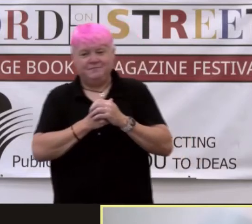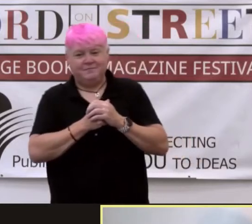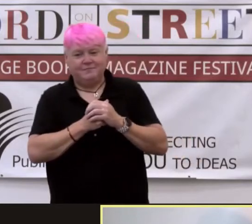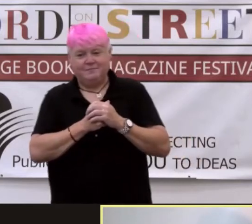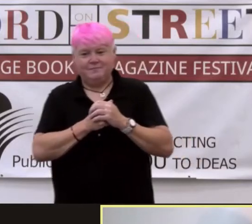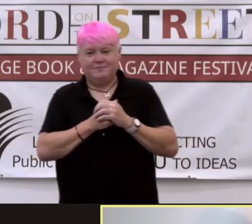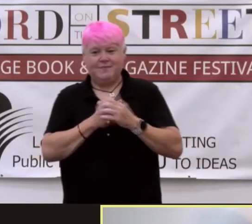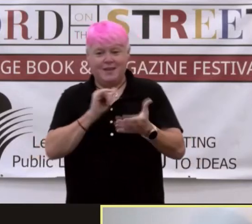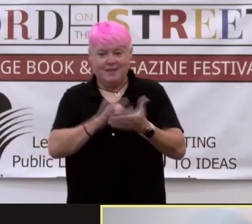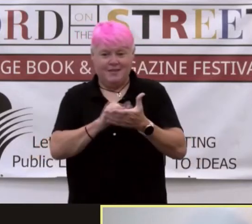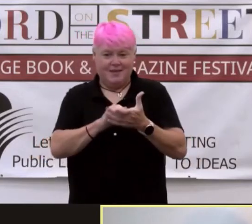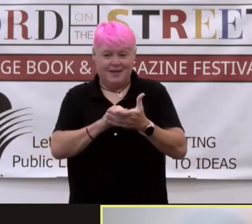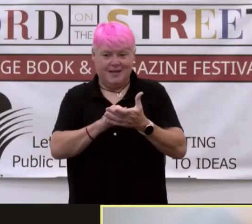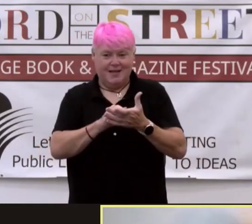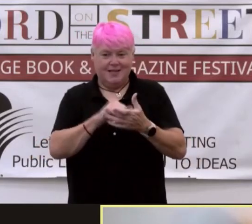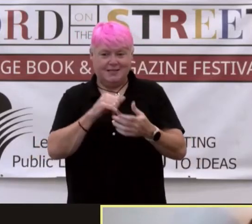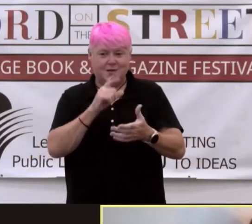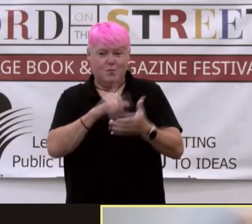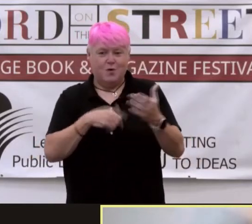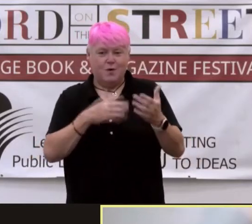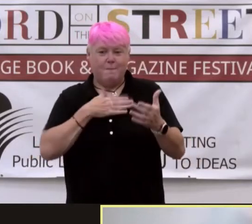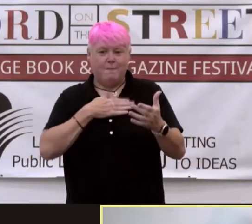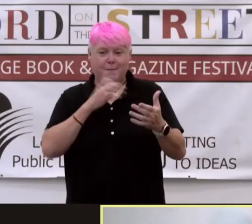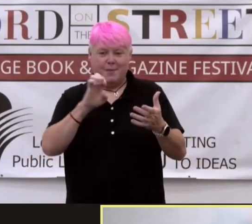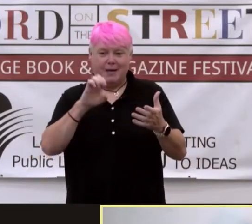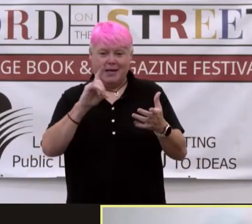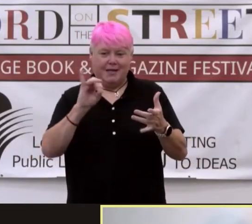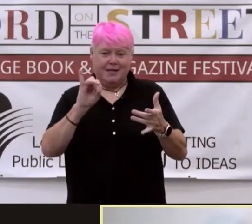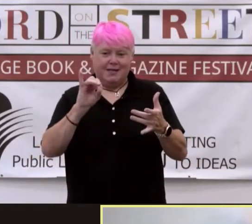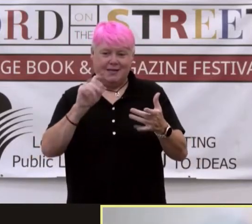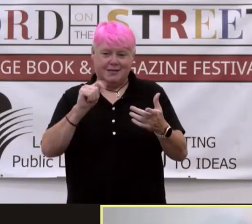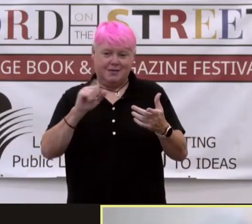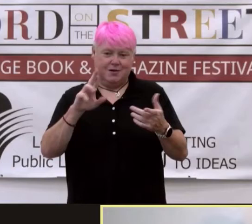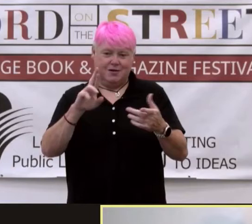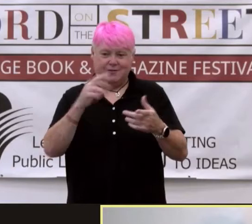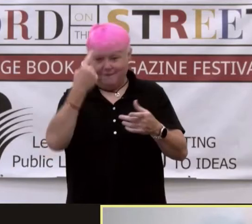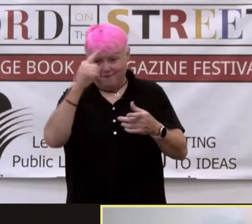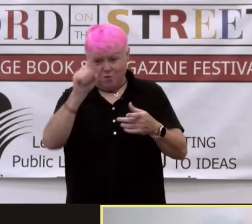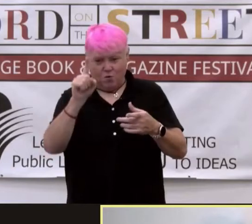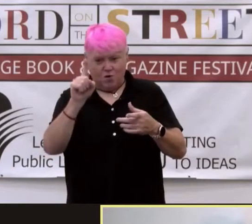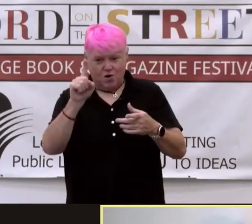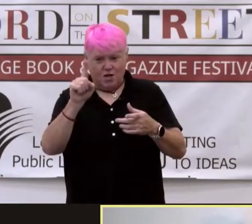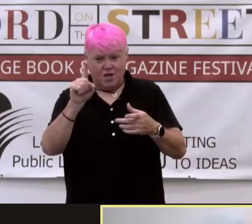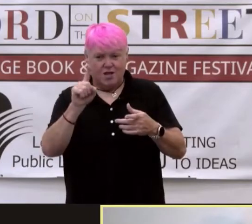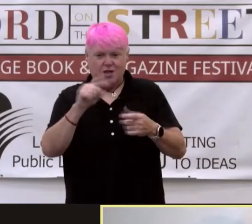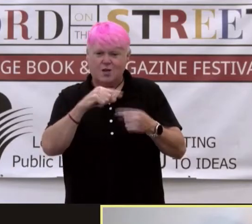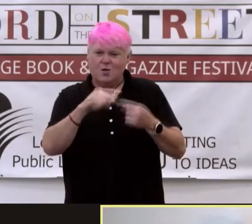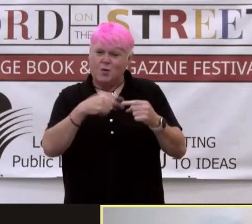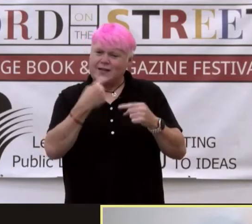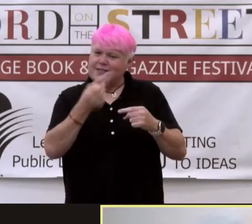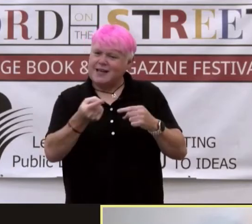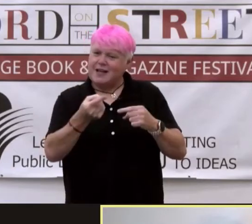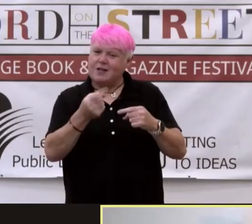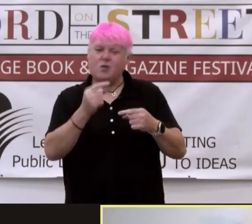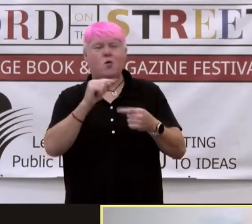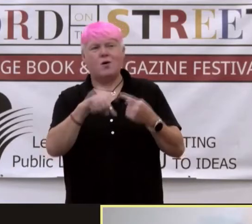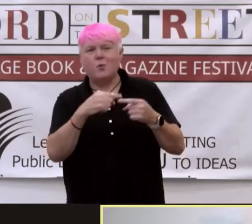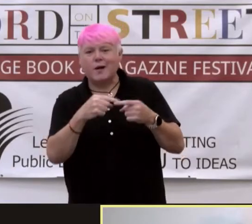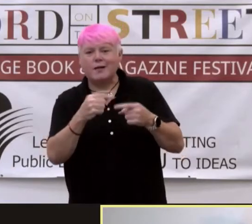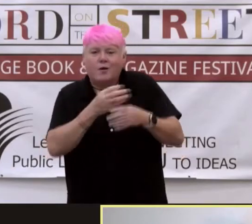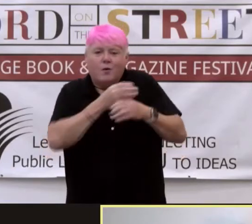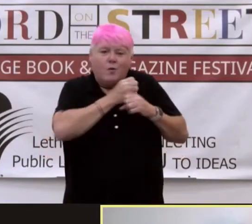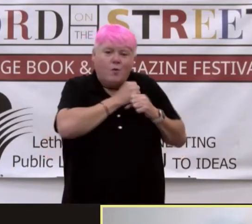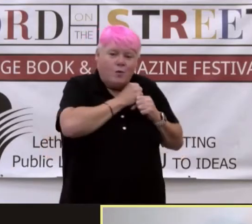That's what my editor's for. She's it's hard to know when to hold back and when to reveal. And I'm a